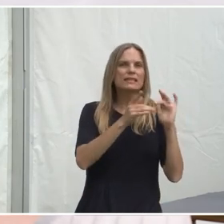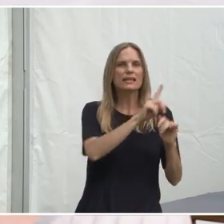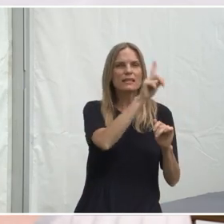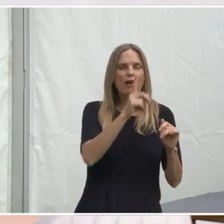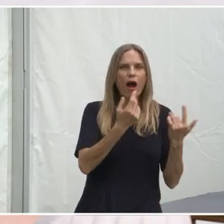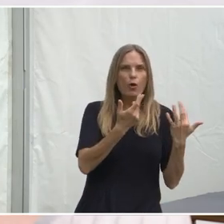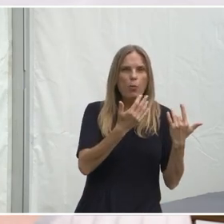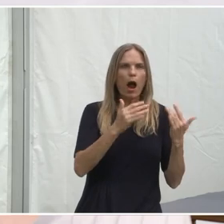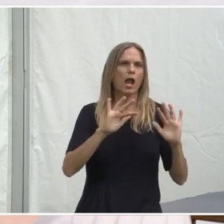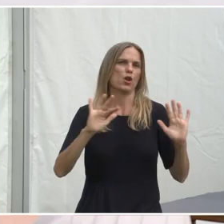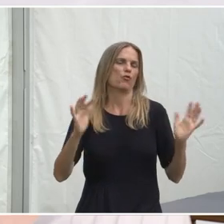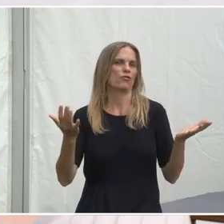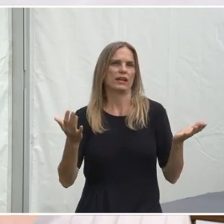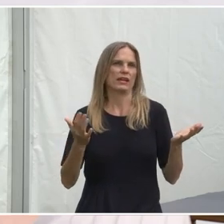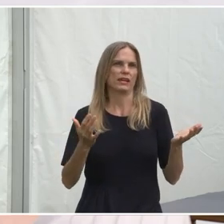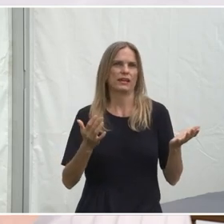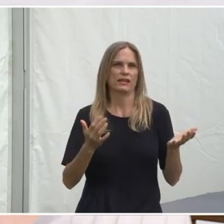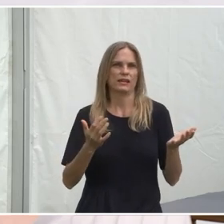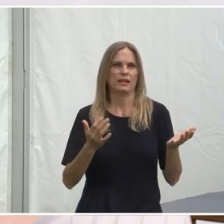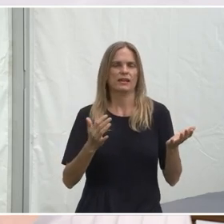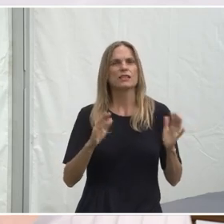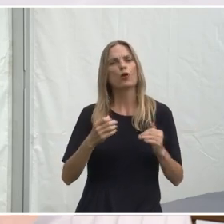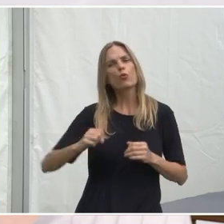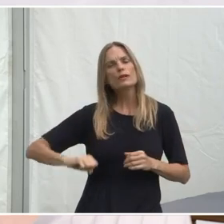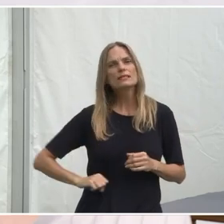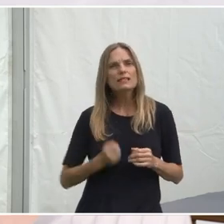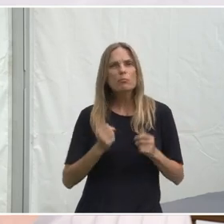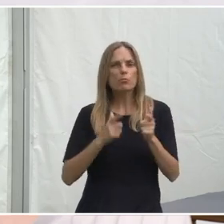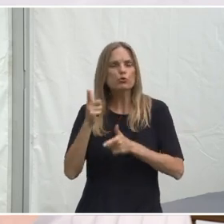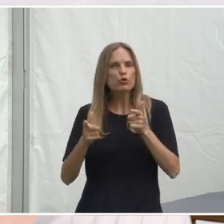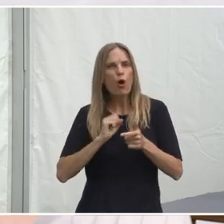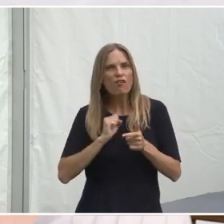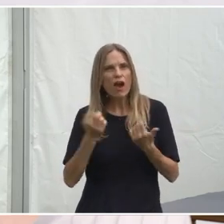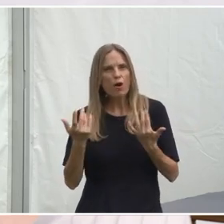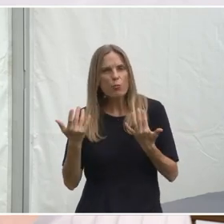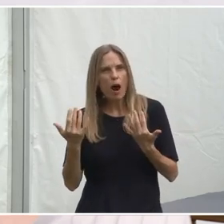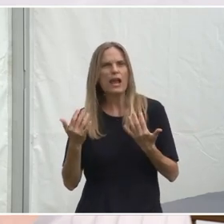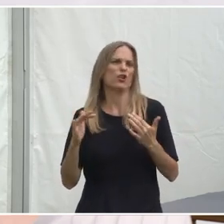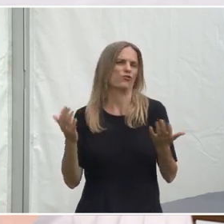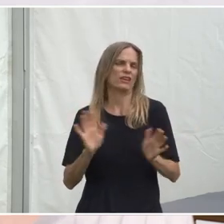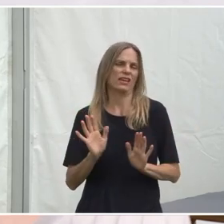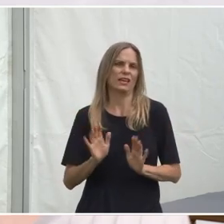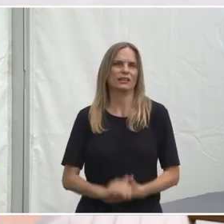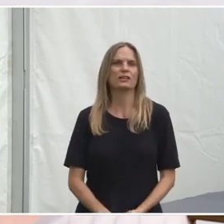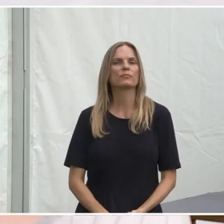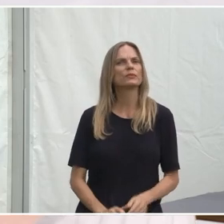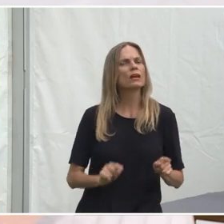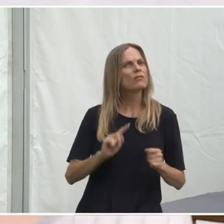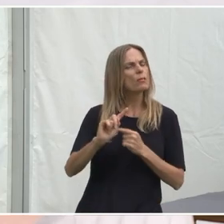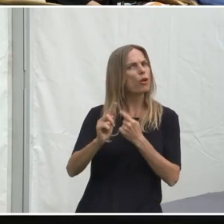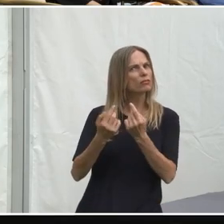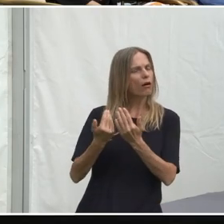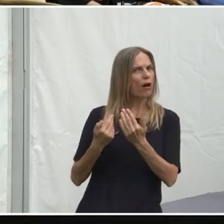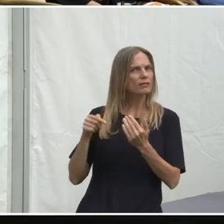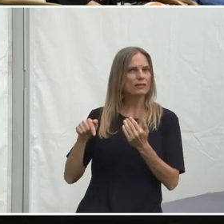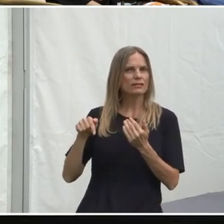or ourselves for how much we meet our friends in the real life. But I do want to get back to an aspect of that. Thanks for that,